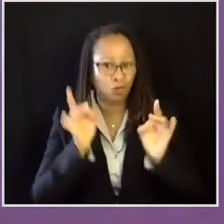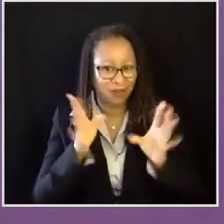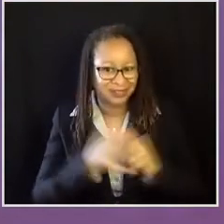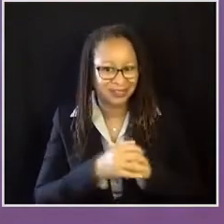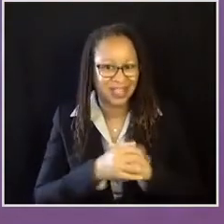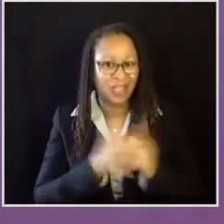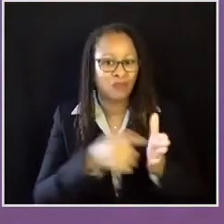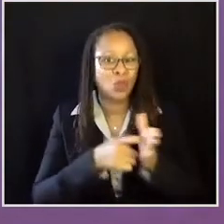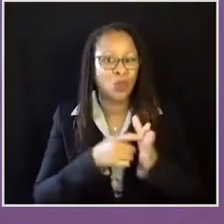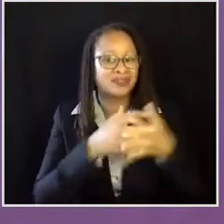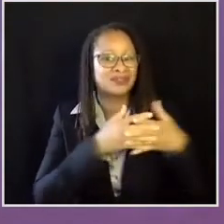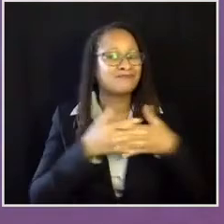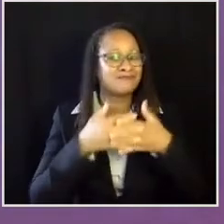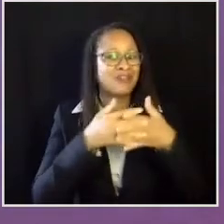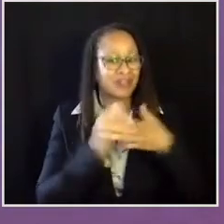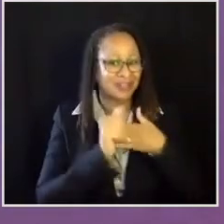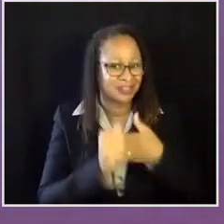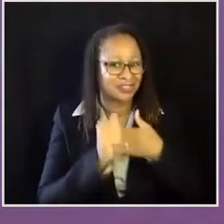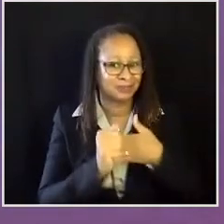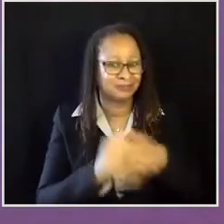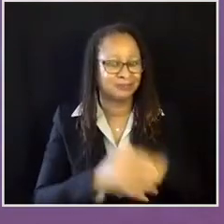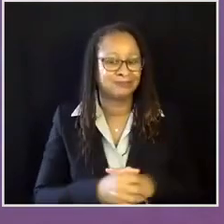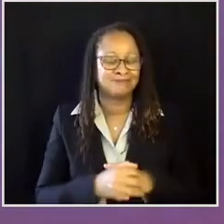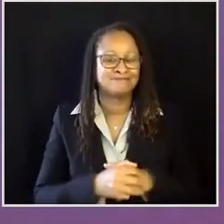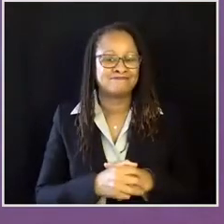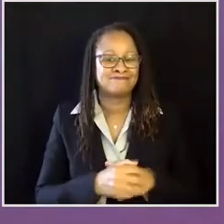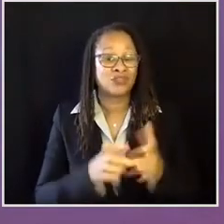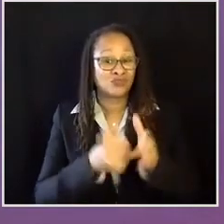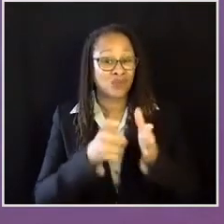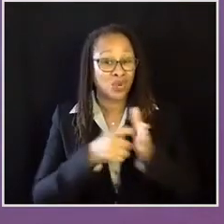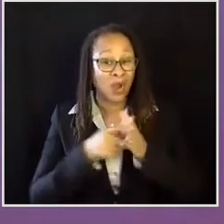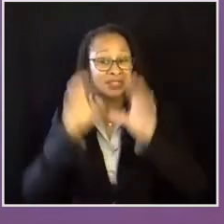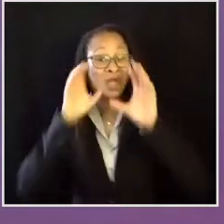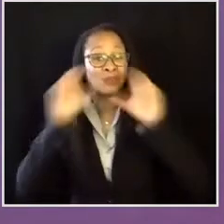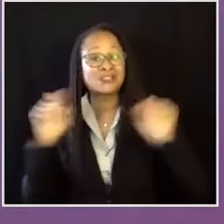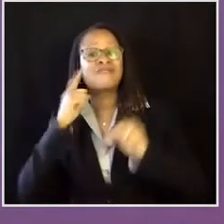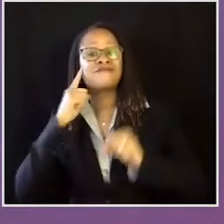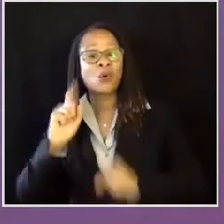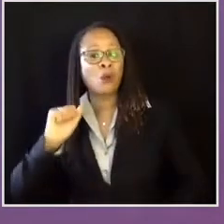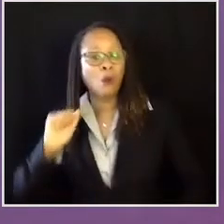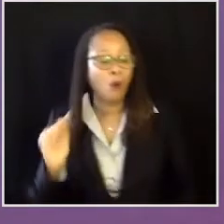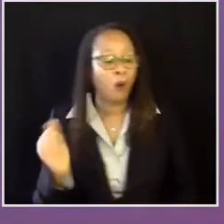leadership. It requires a president for all Americans.